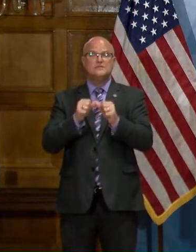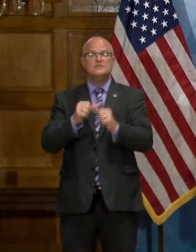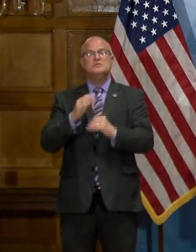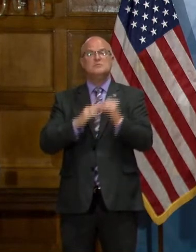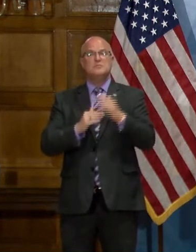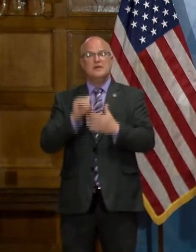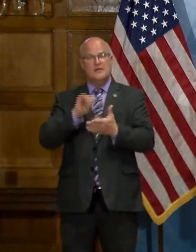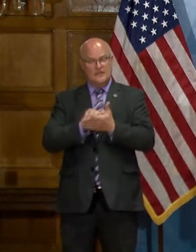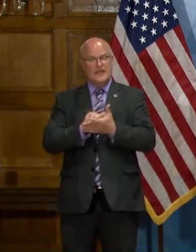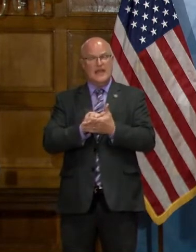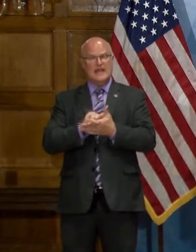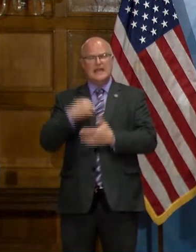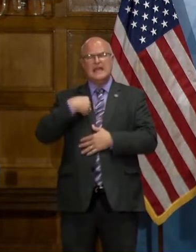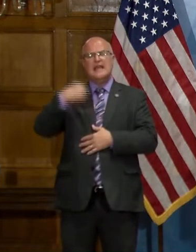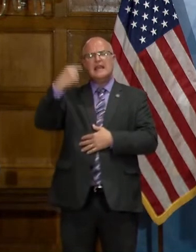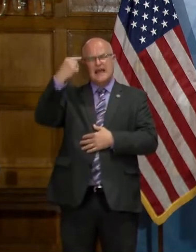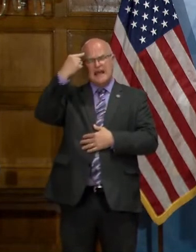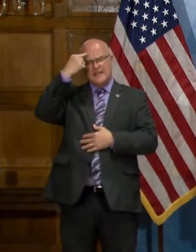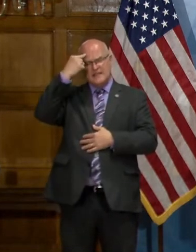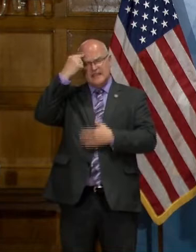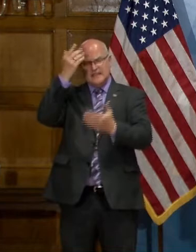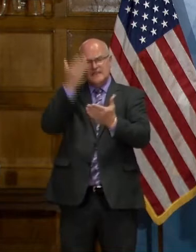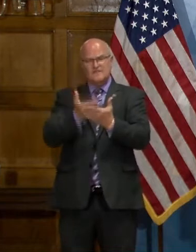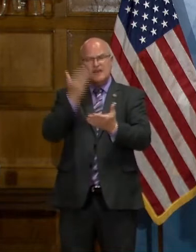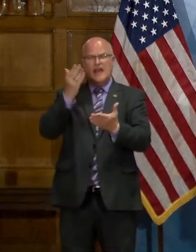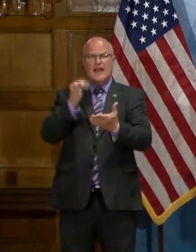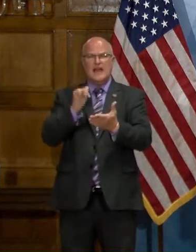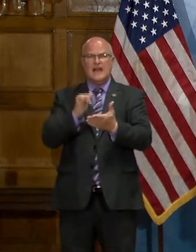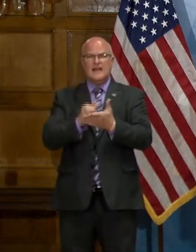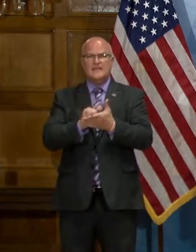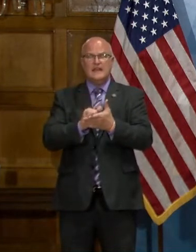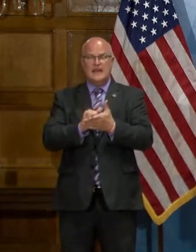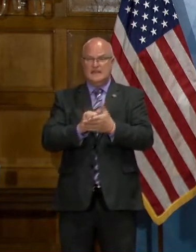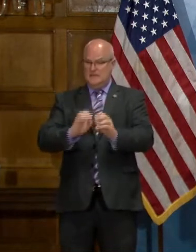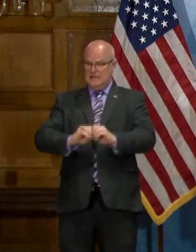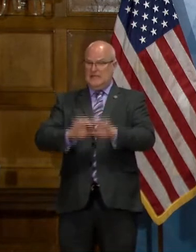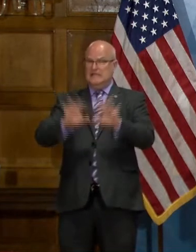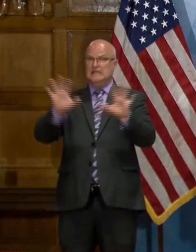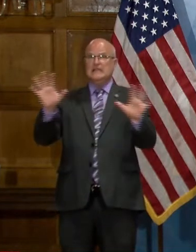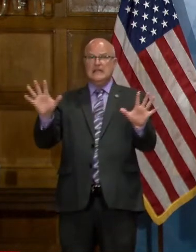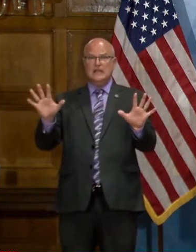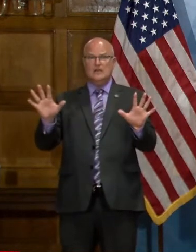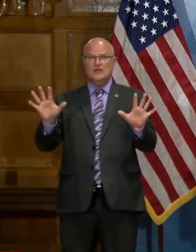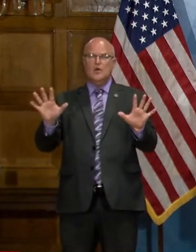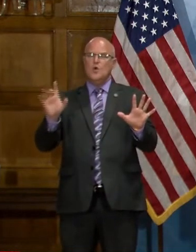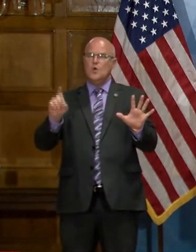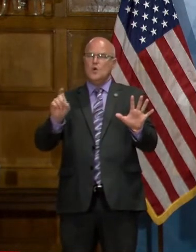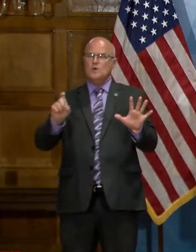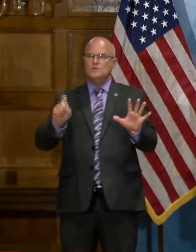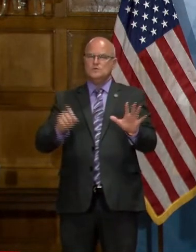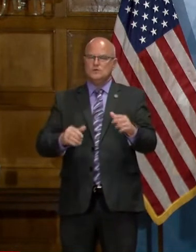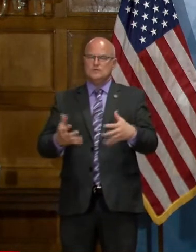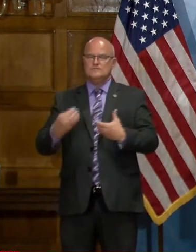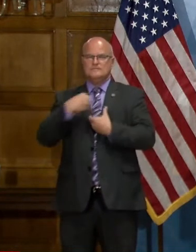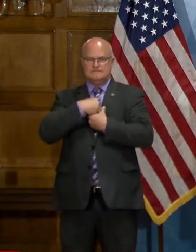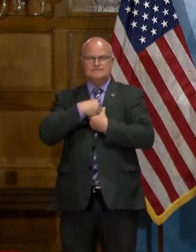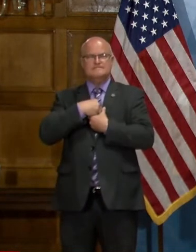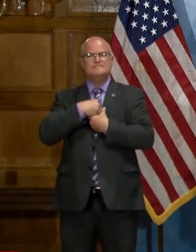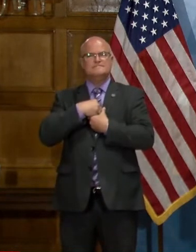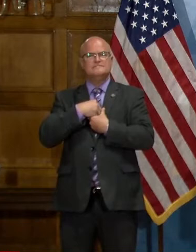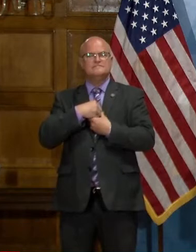build that. And I think the fact that they're being so transparent should build confidence. I mean, they're